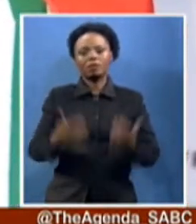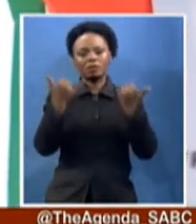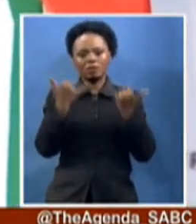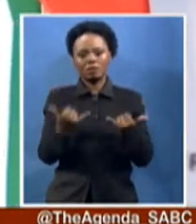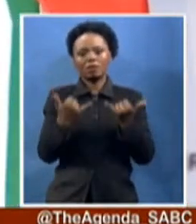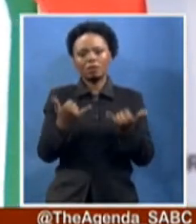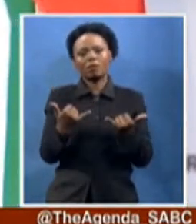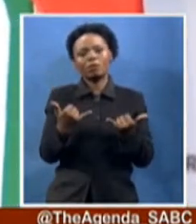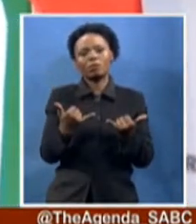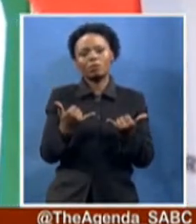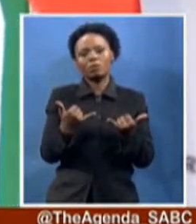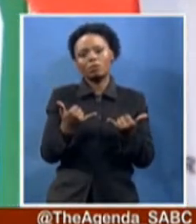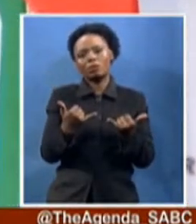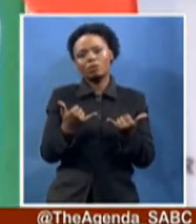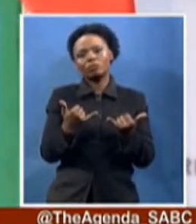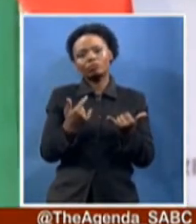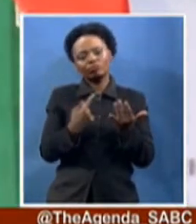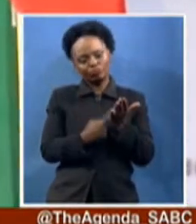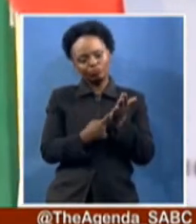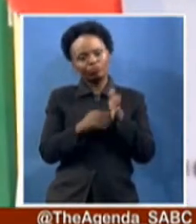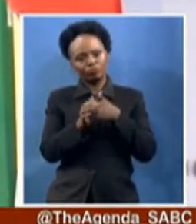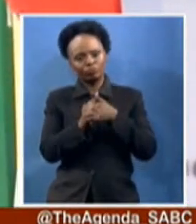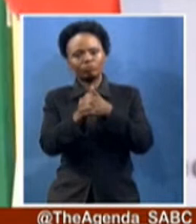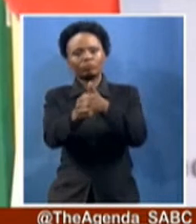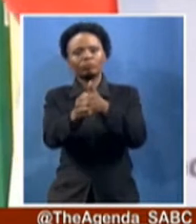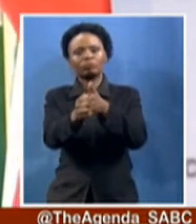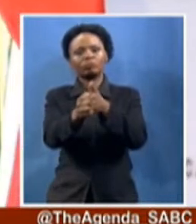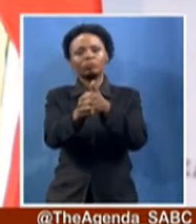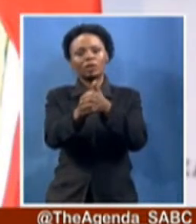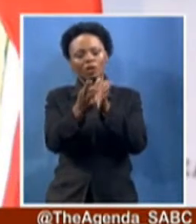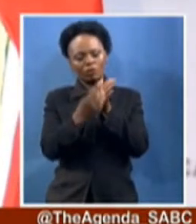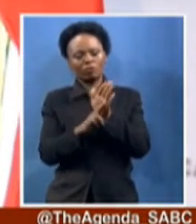when the time comes. But for now,